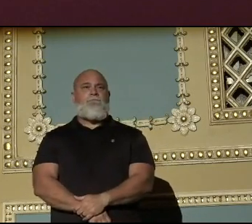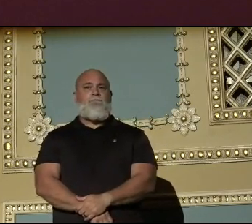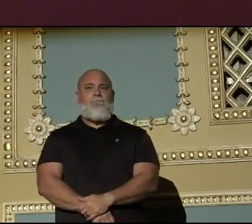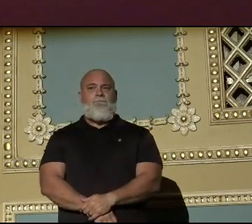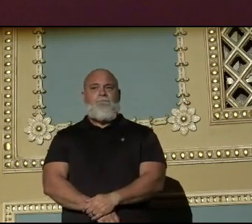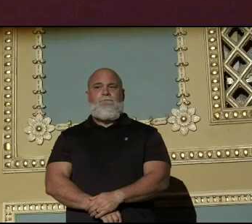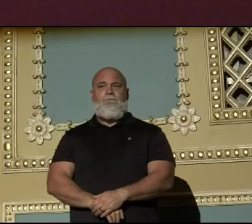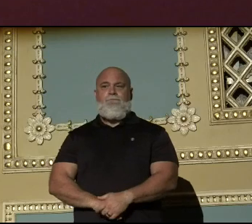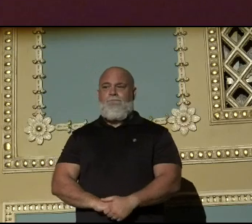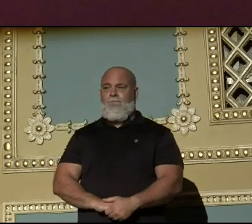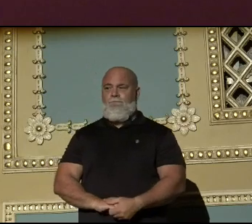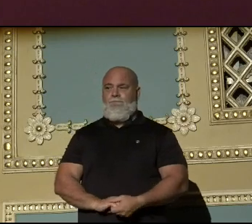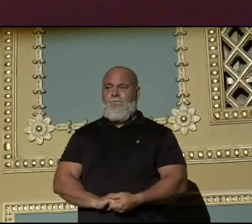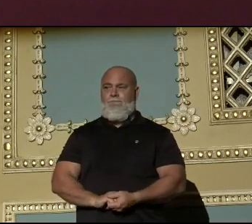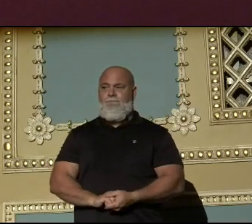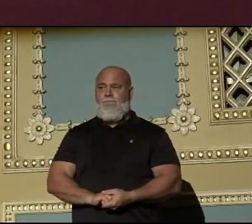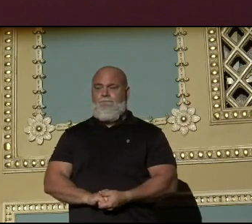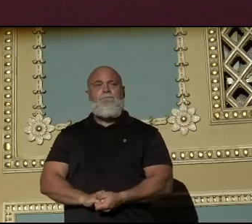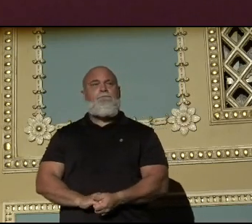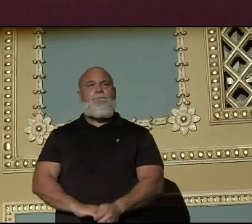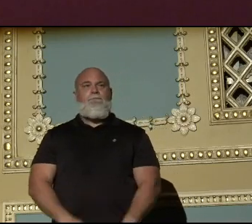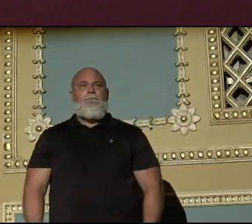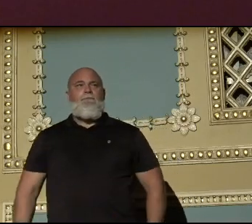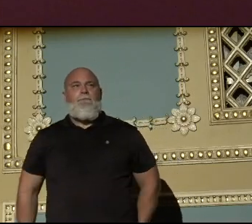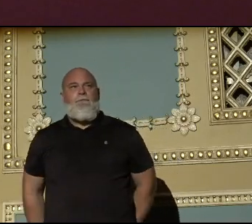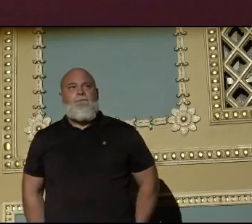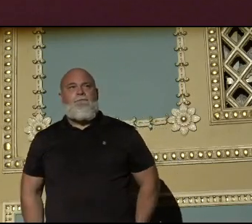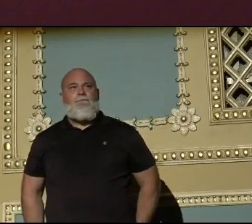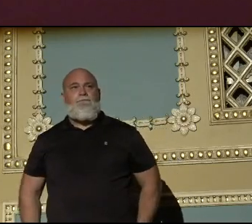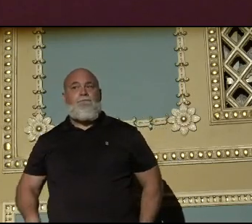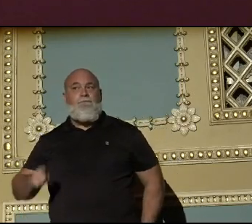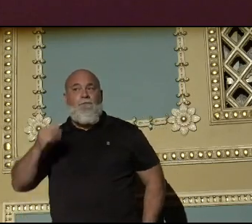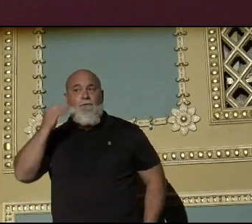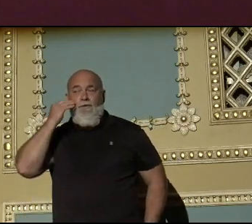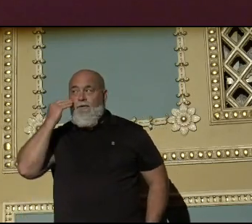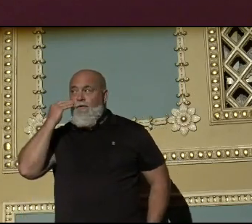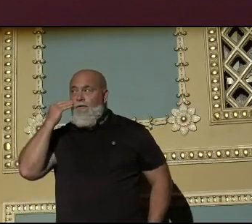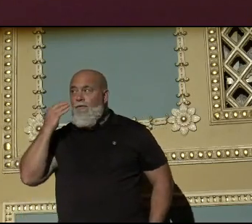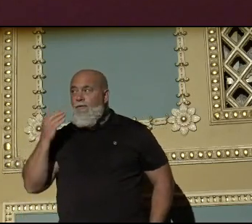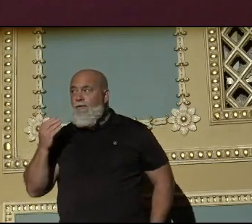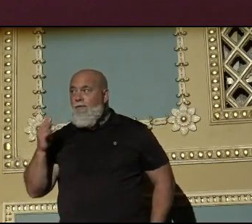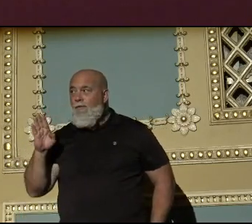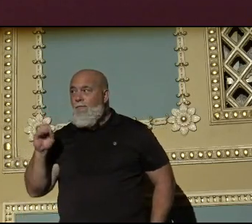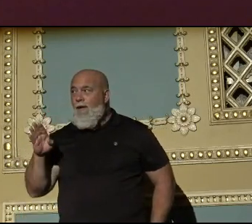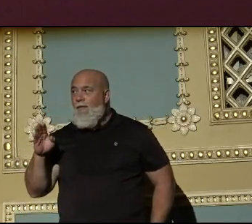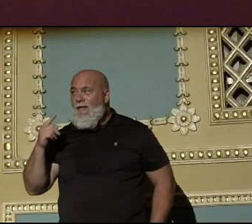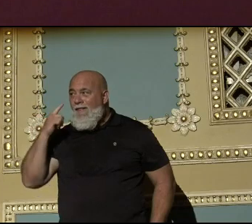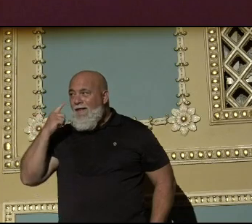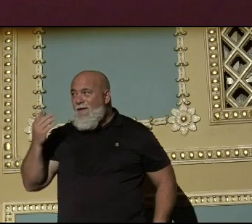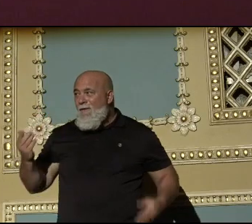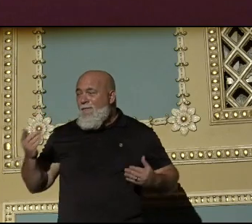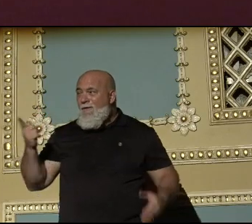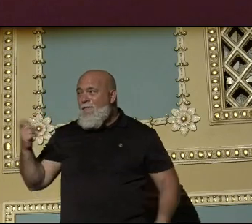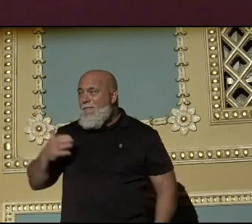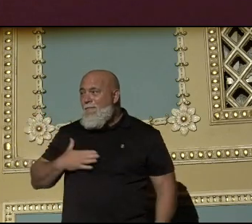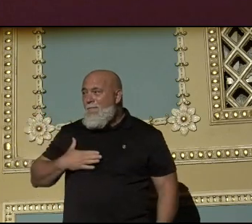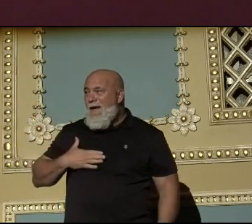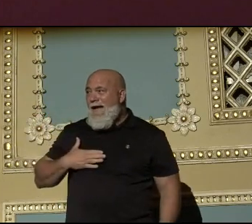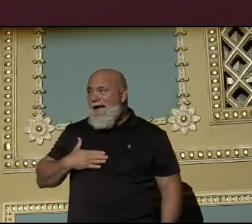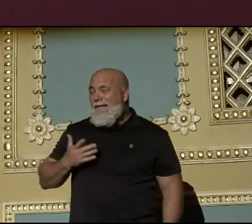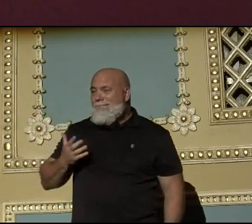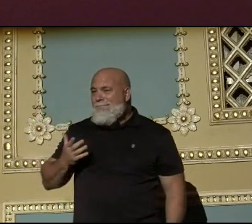You know, Bob, I think you might be my